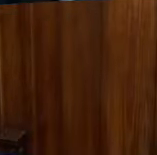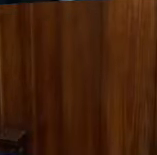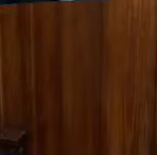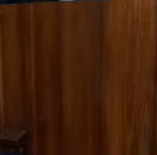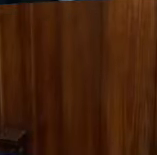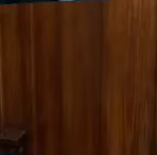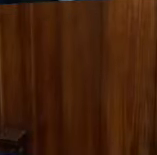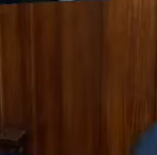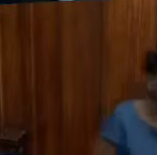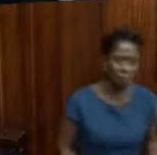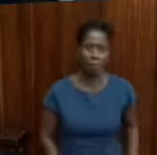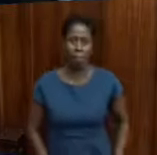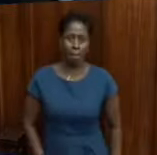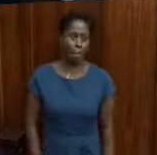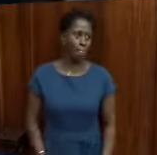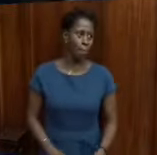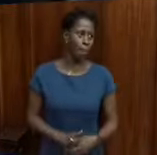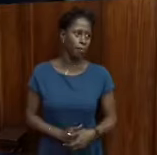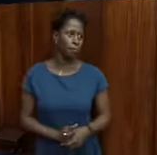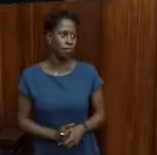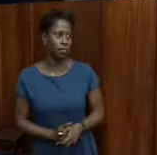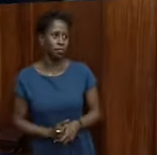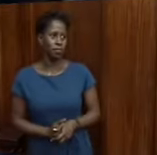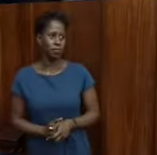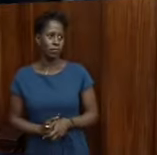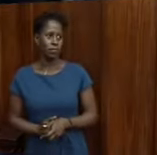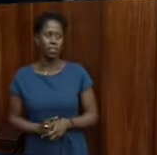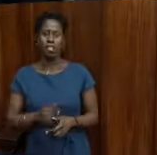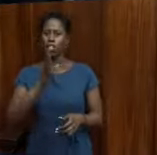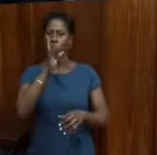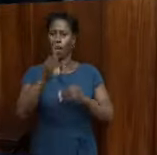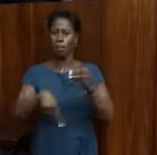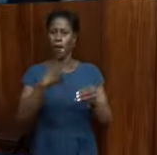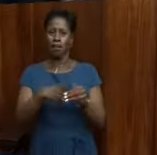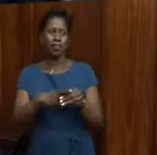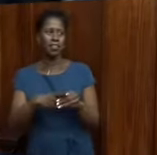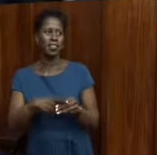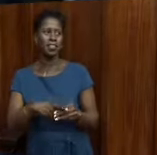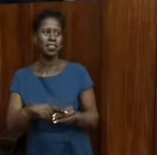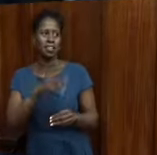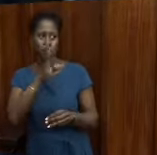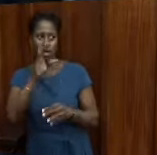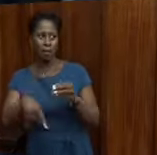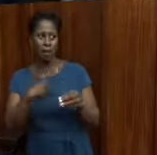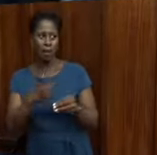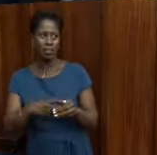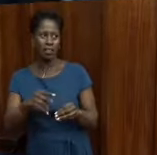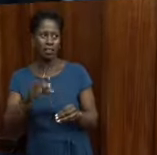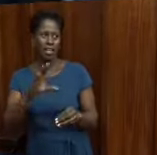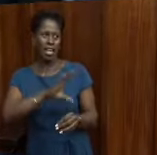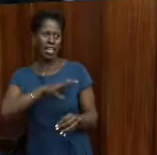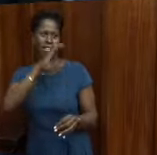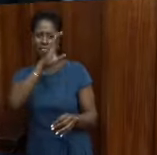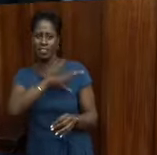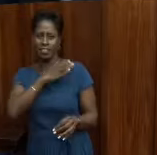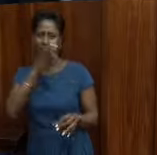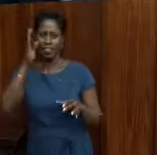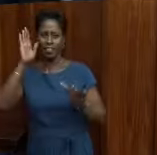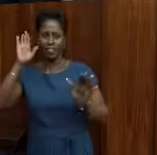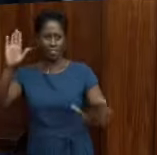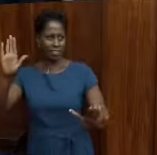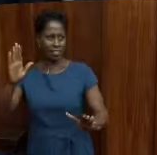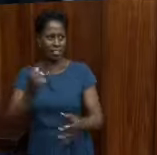measures which shall be undertaken after the demolition of the custody suites by